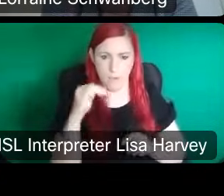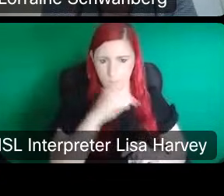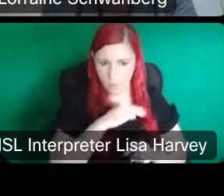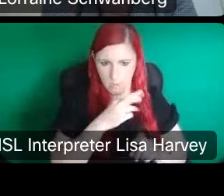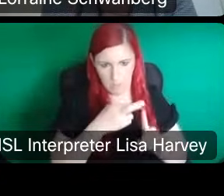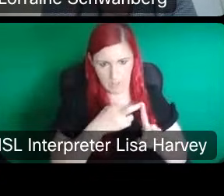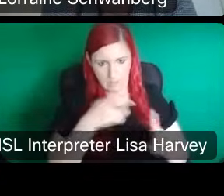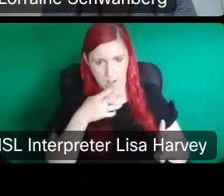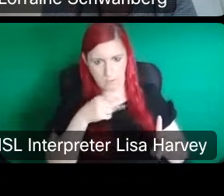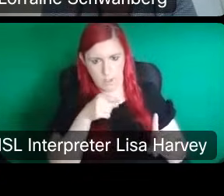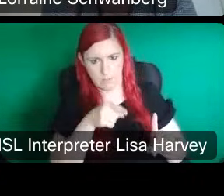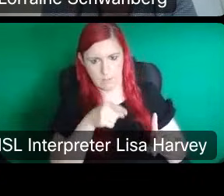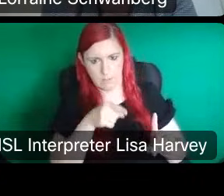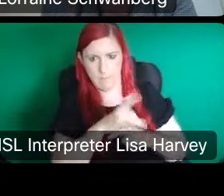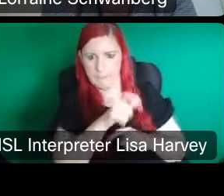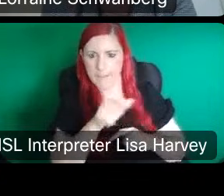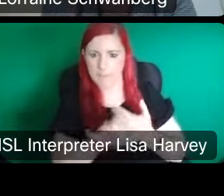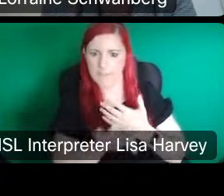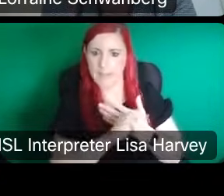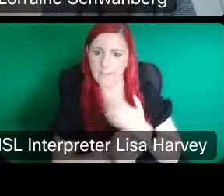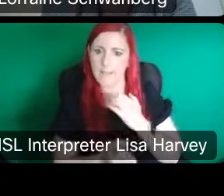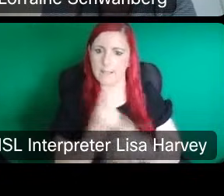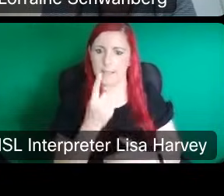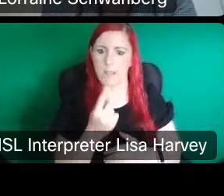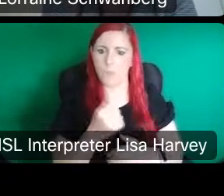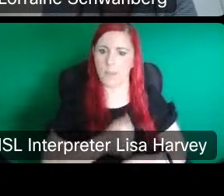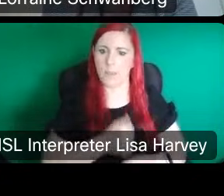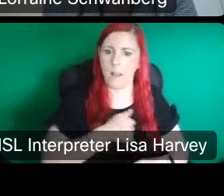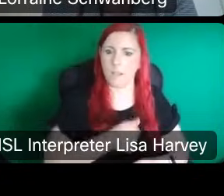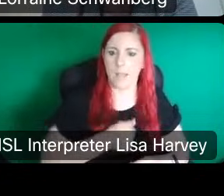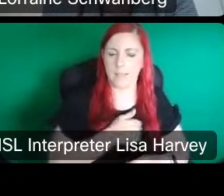was a patient safety incident and that we apologize in that context.